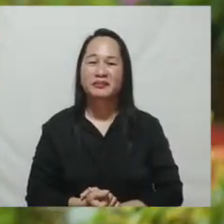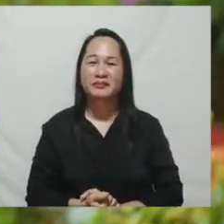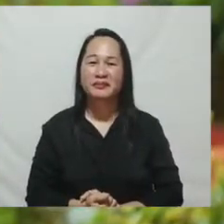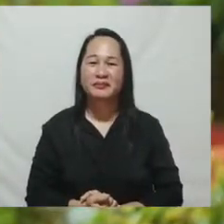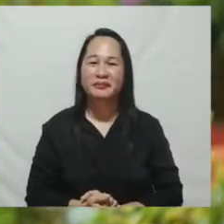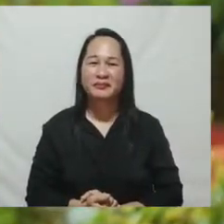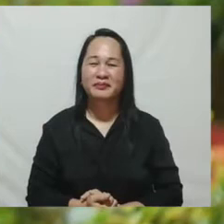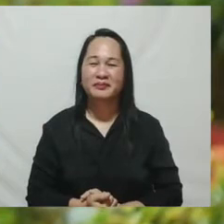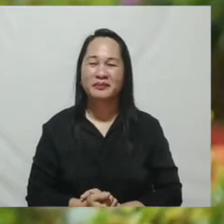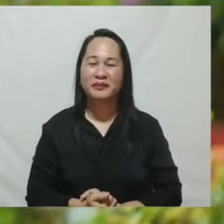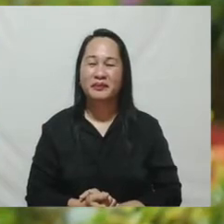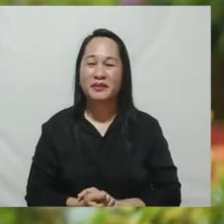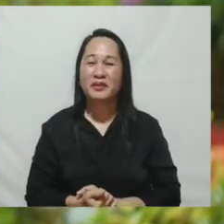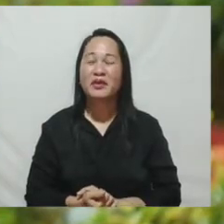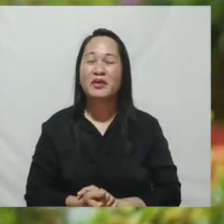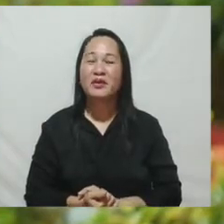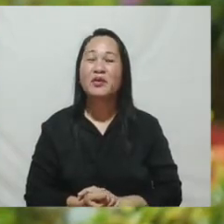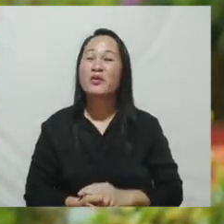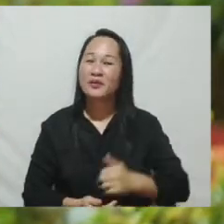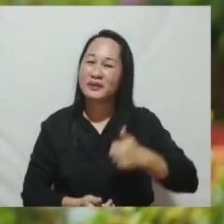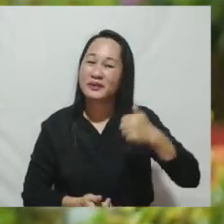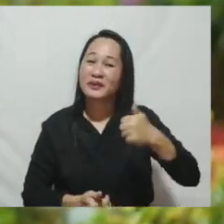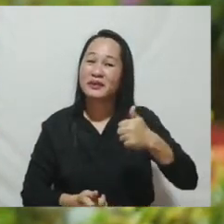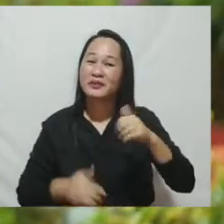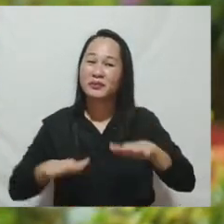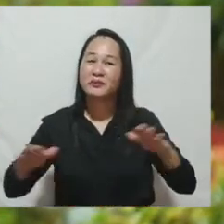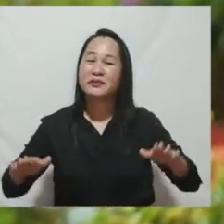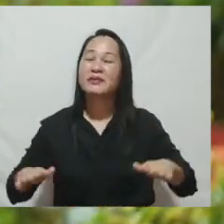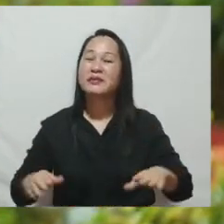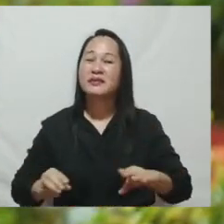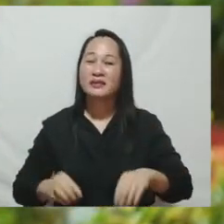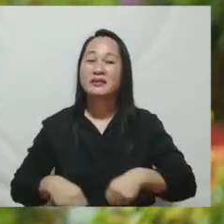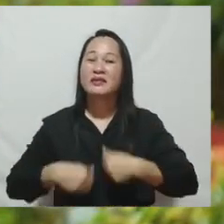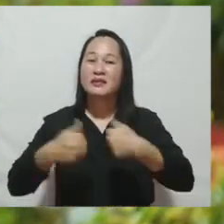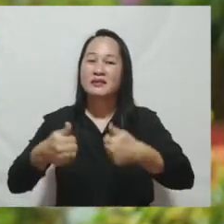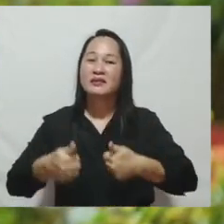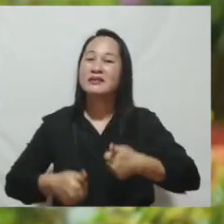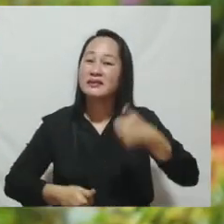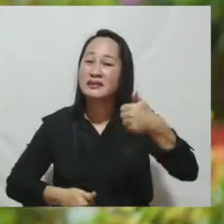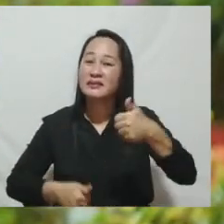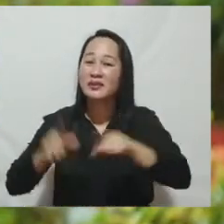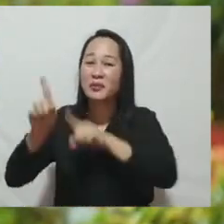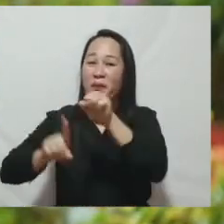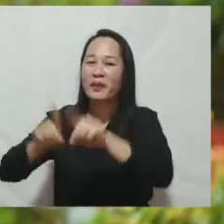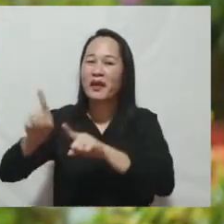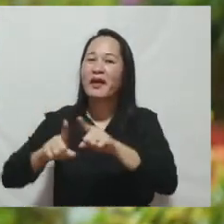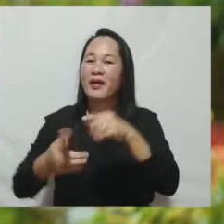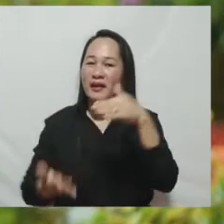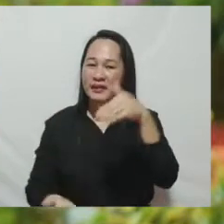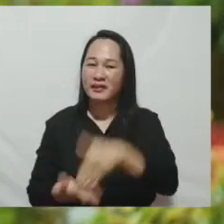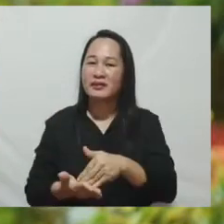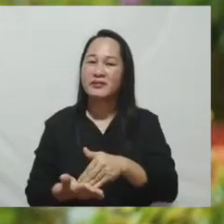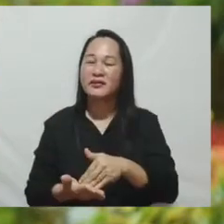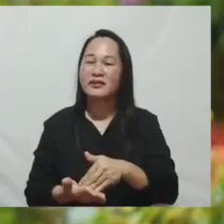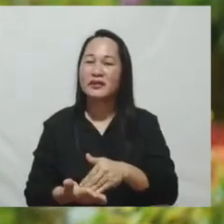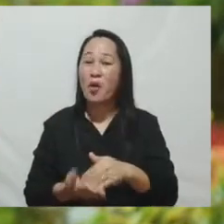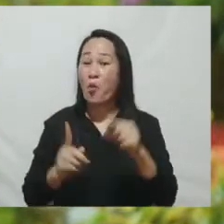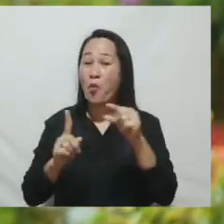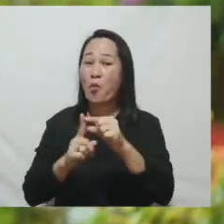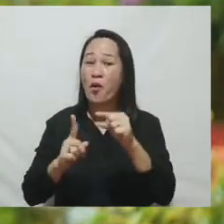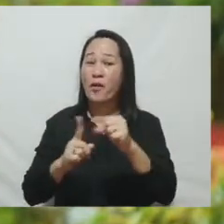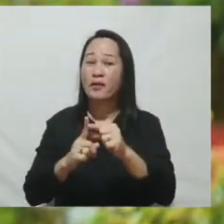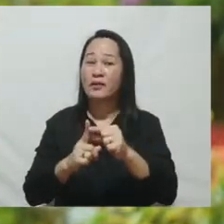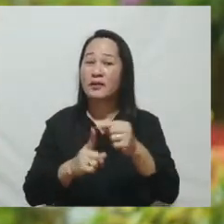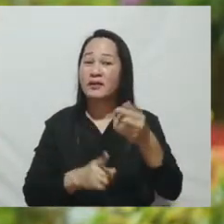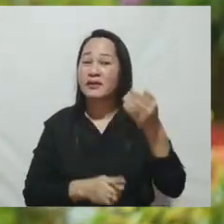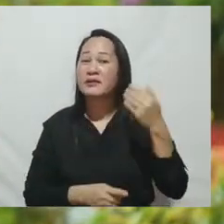Well done, children. Here is your English superstar stamp. Again, here are the words that we had in our